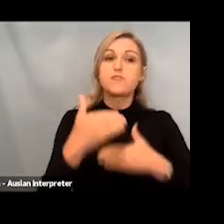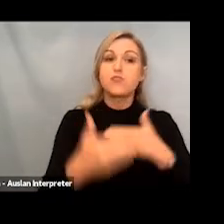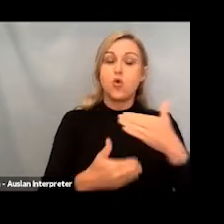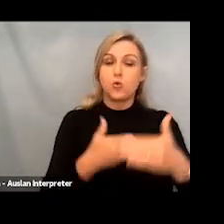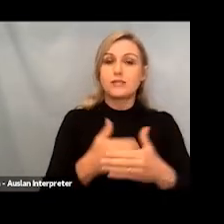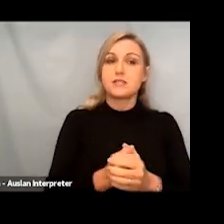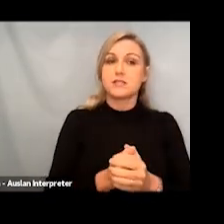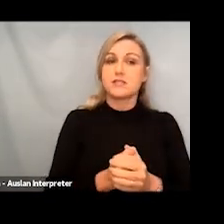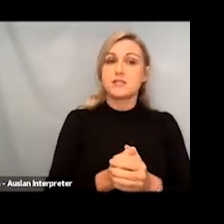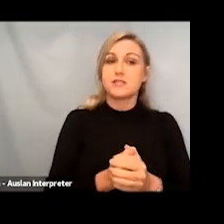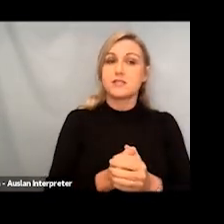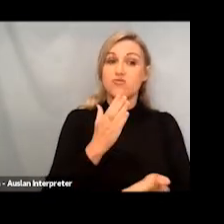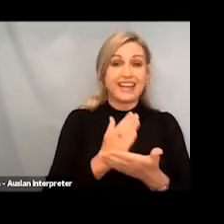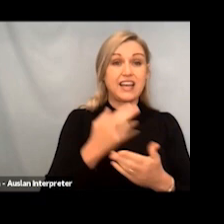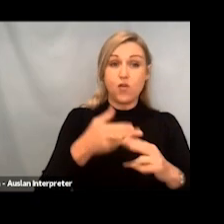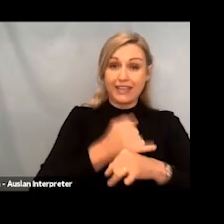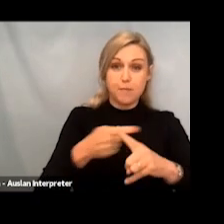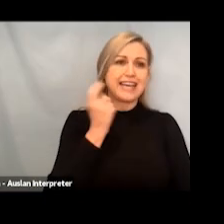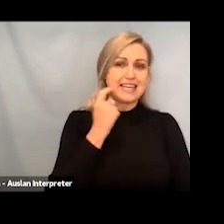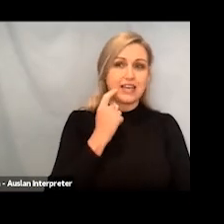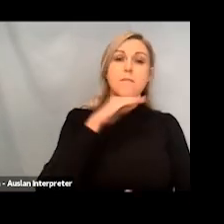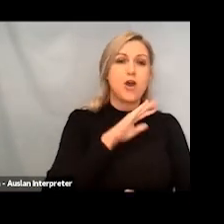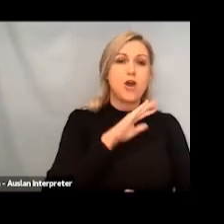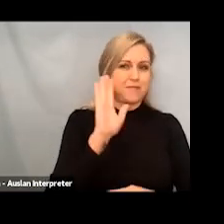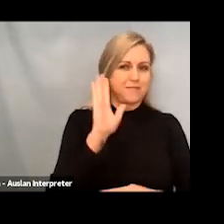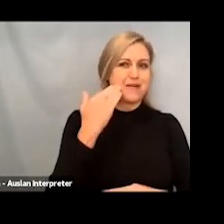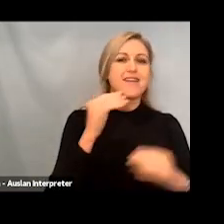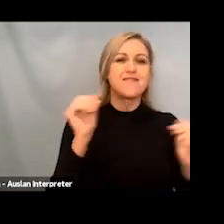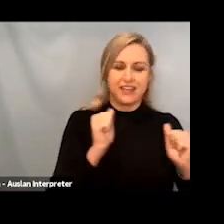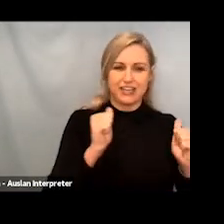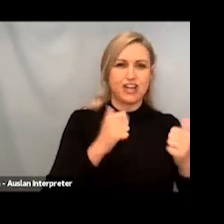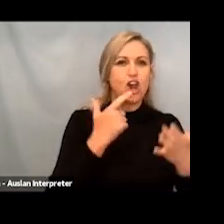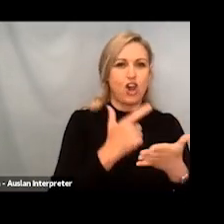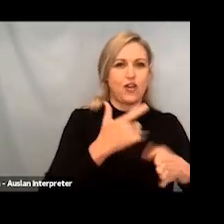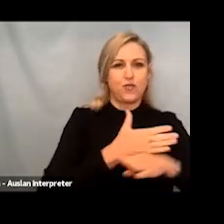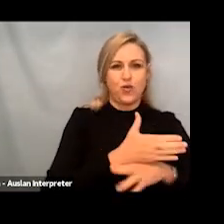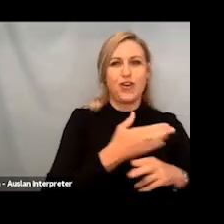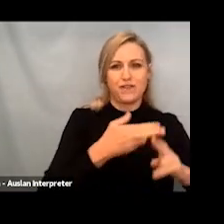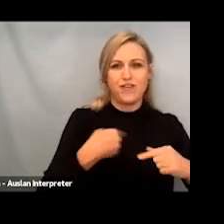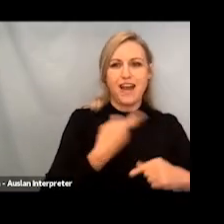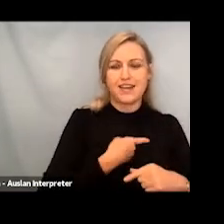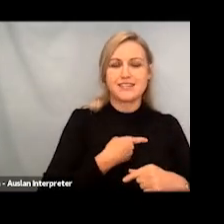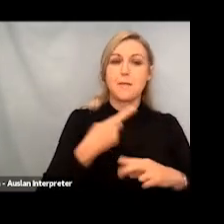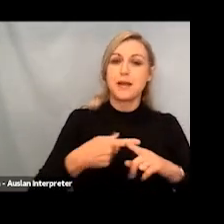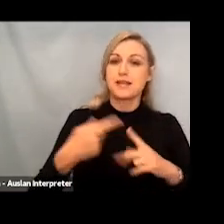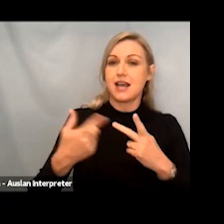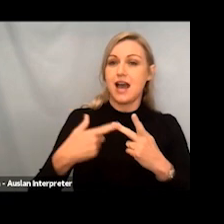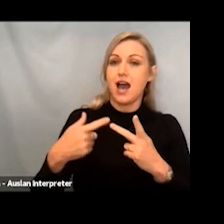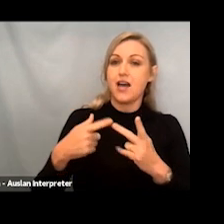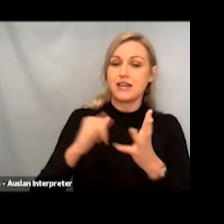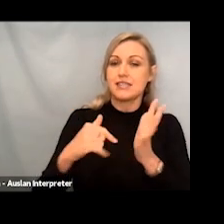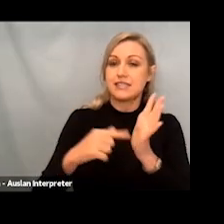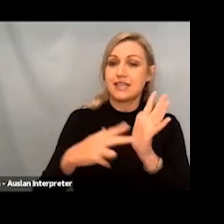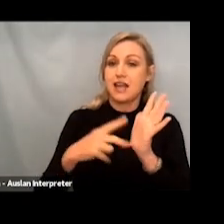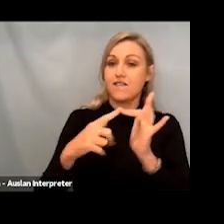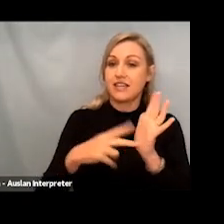Vincent's Melbourne had already done the hard work for us, and actually were very well supported by the St Vincent's network for this work, because it's quite in